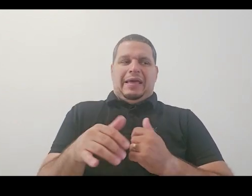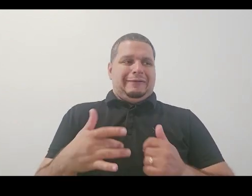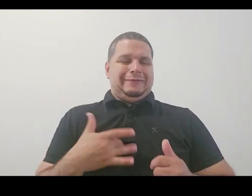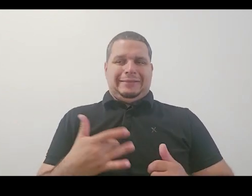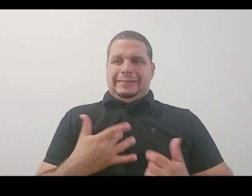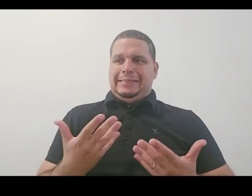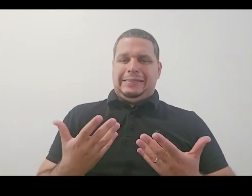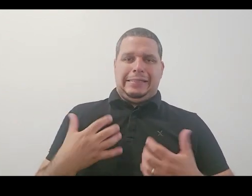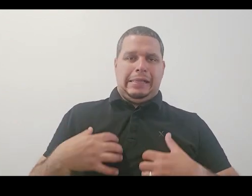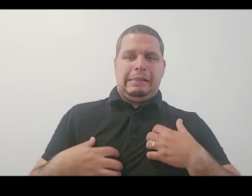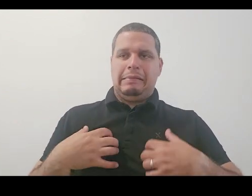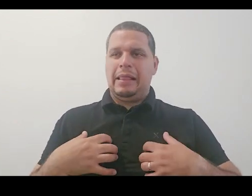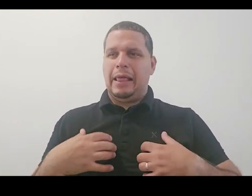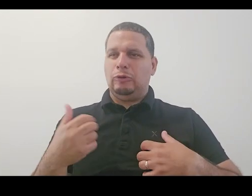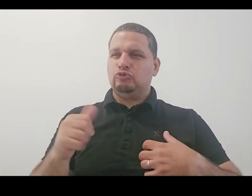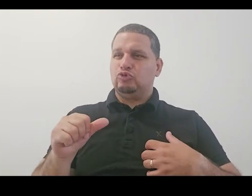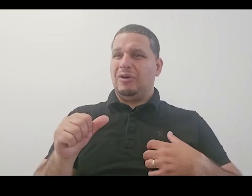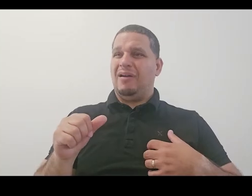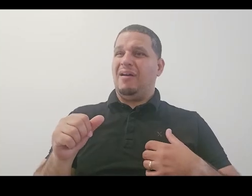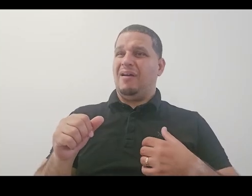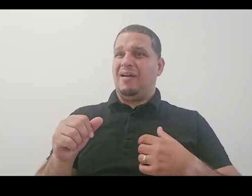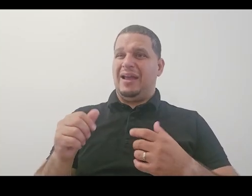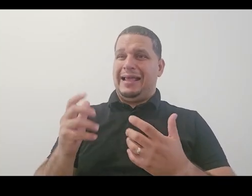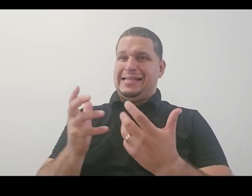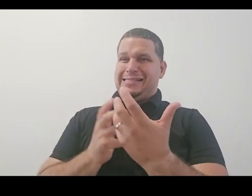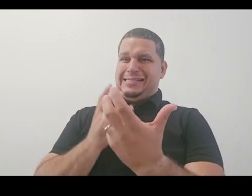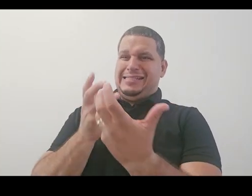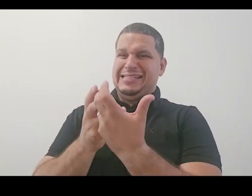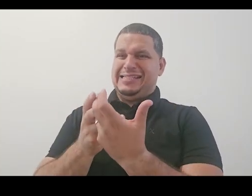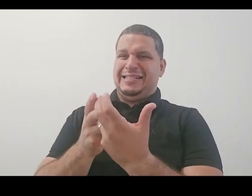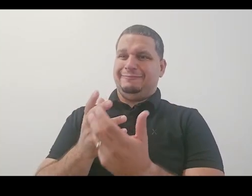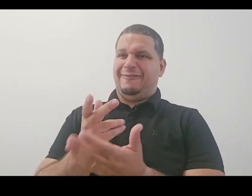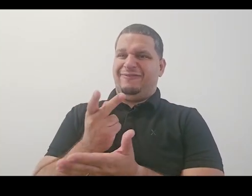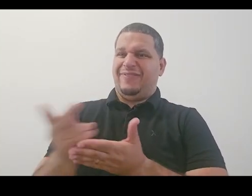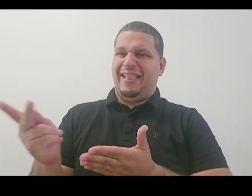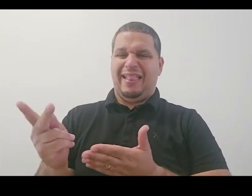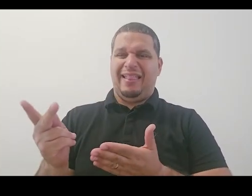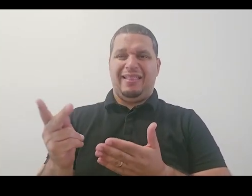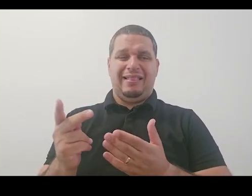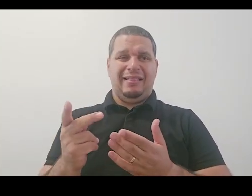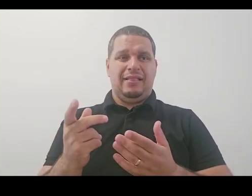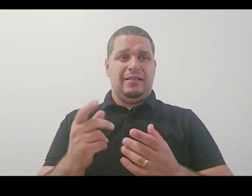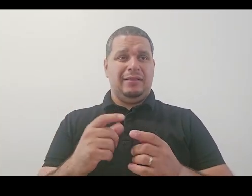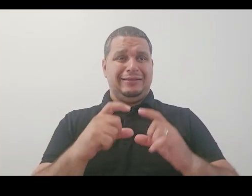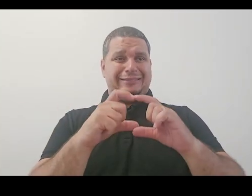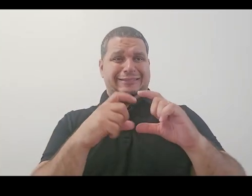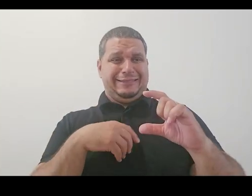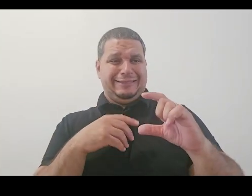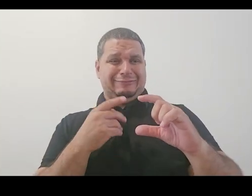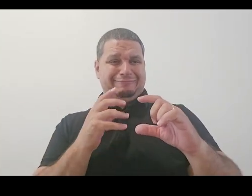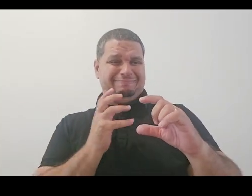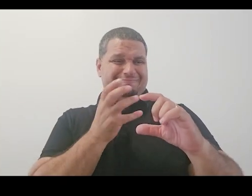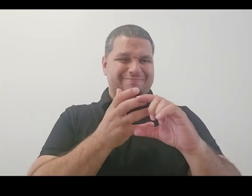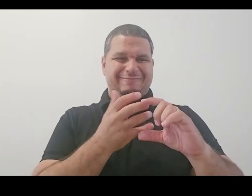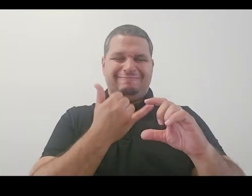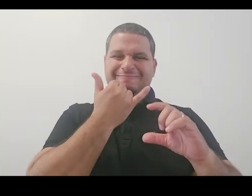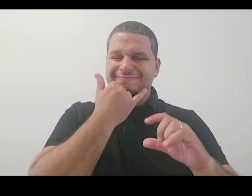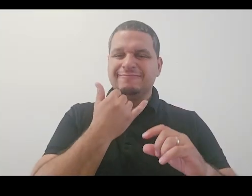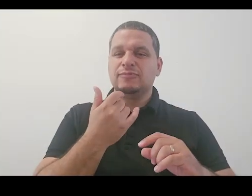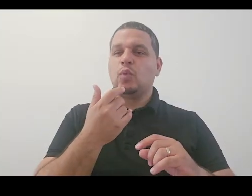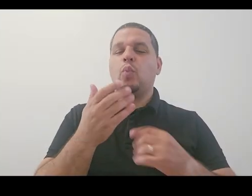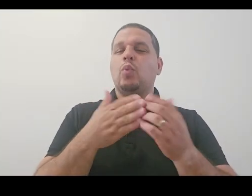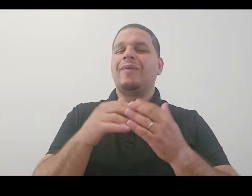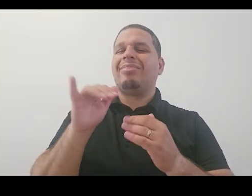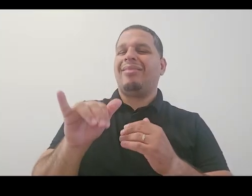so I was trying to kind of fit a square peg into a round hole, or if it's vice versa, forgive me. But whatever